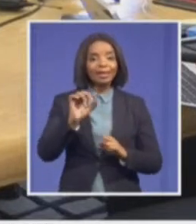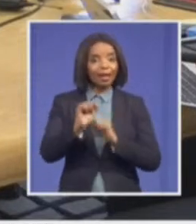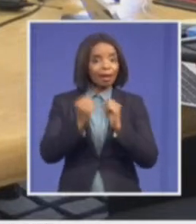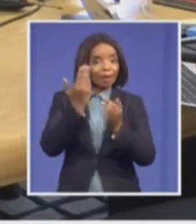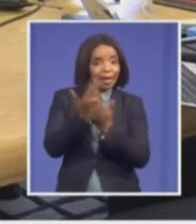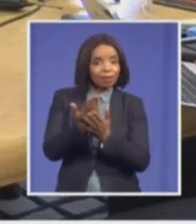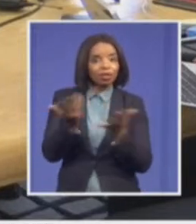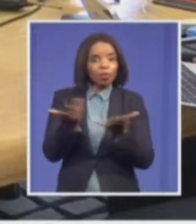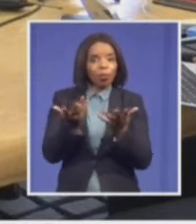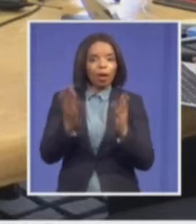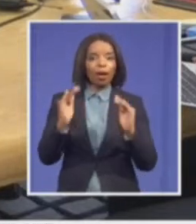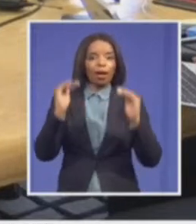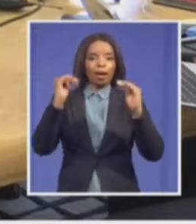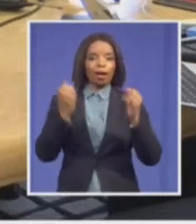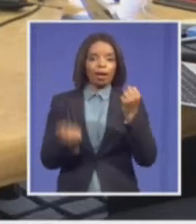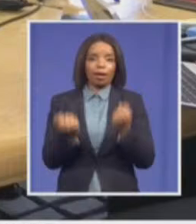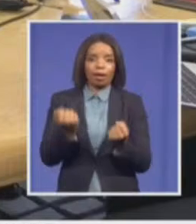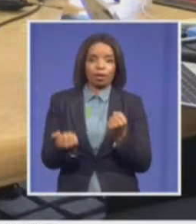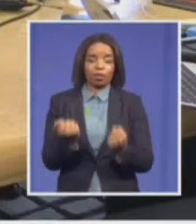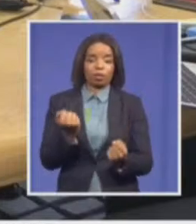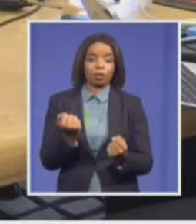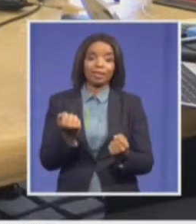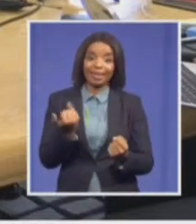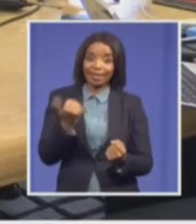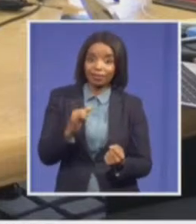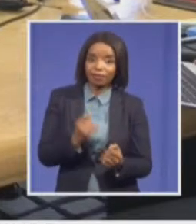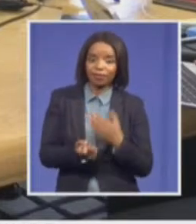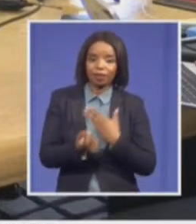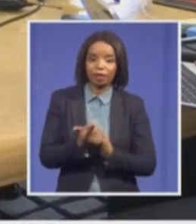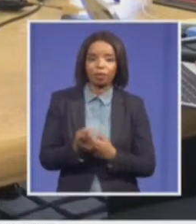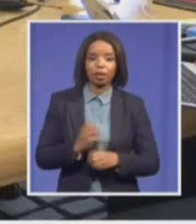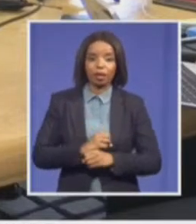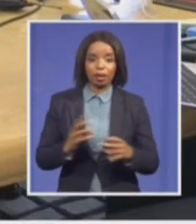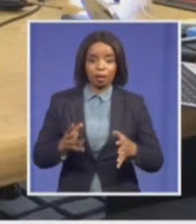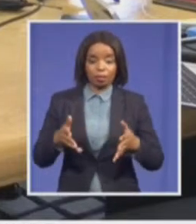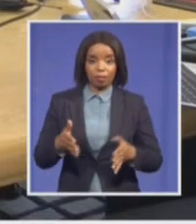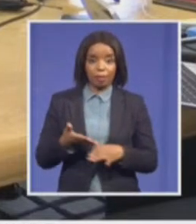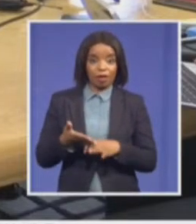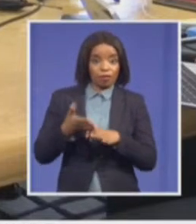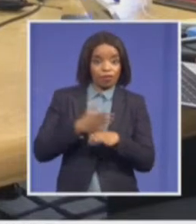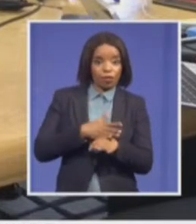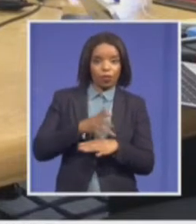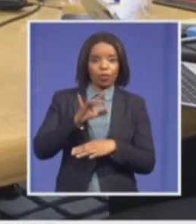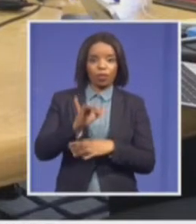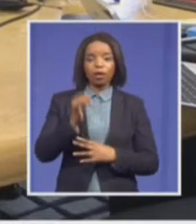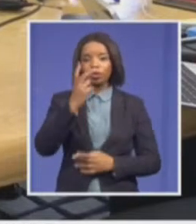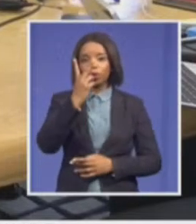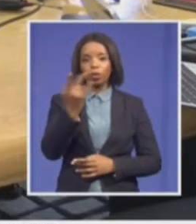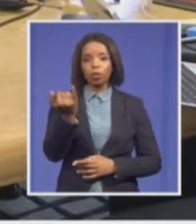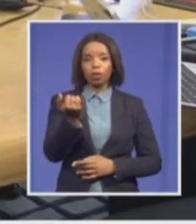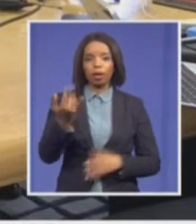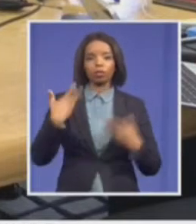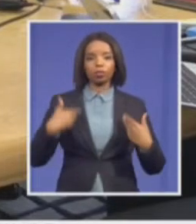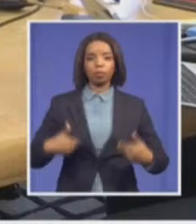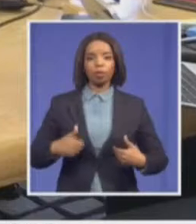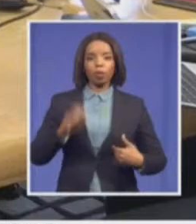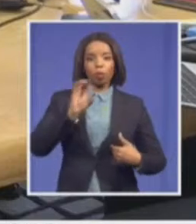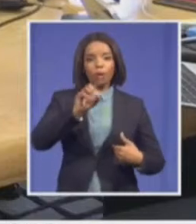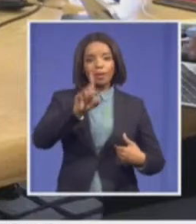Justice Wiener. Before that, it seems to me that there is other legal proceedings between two competing